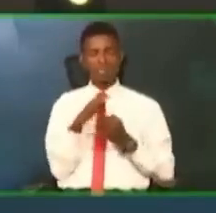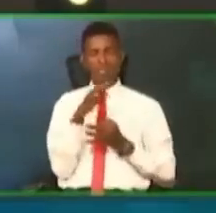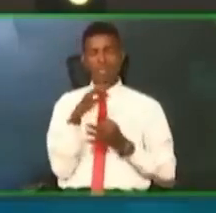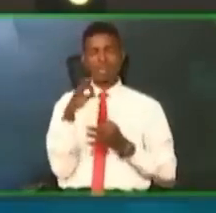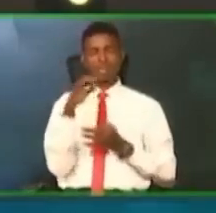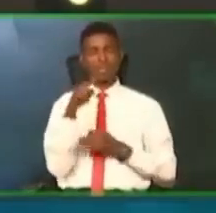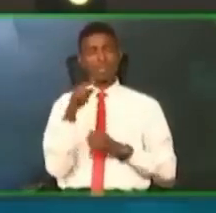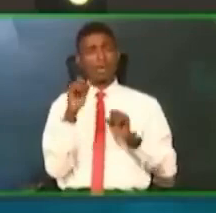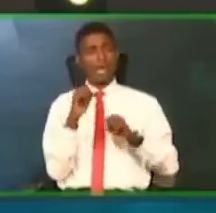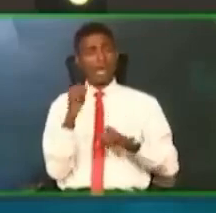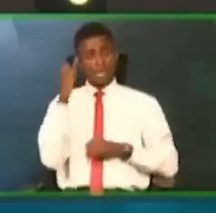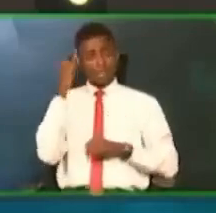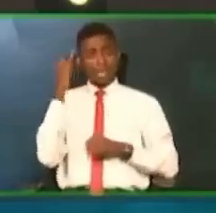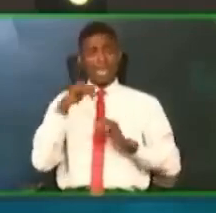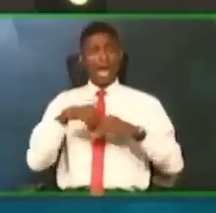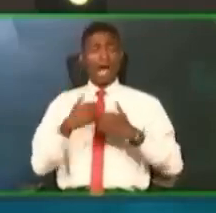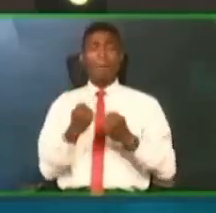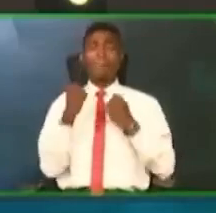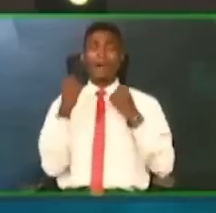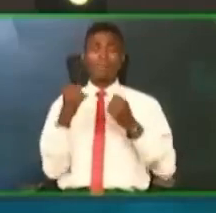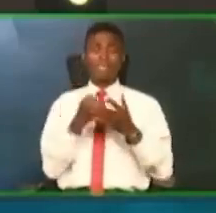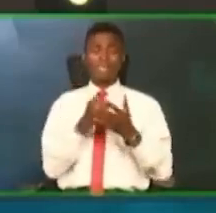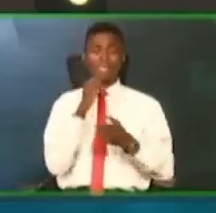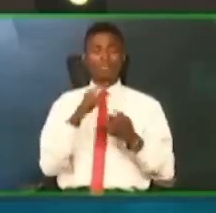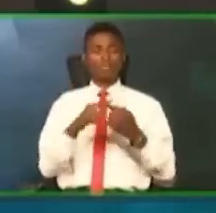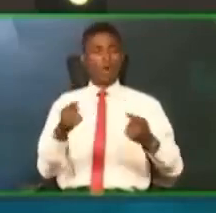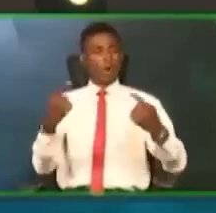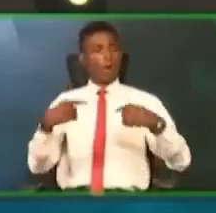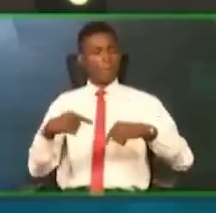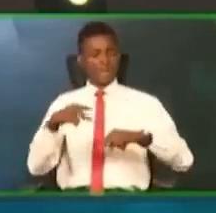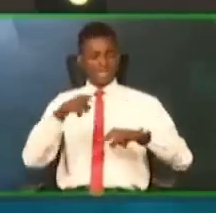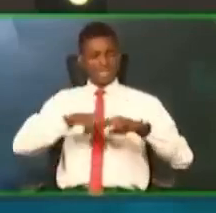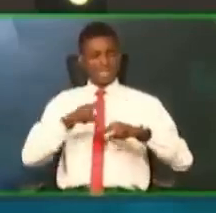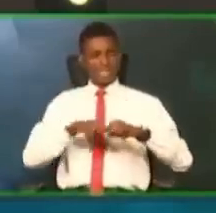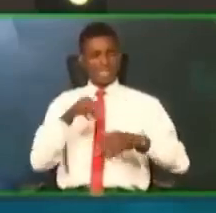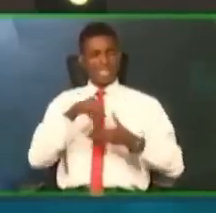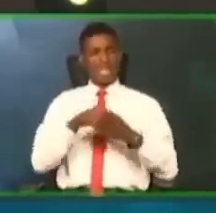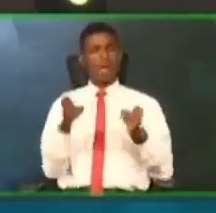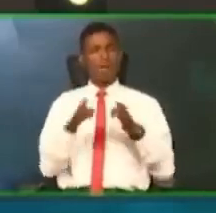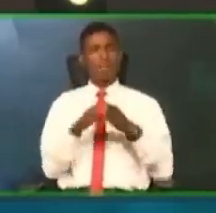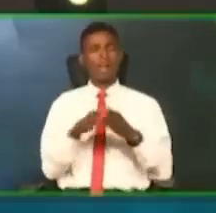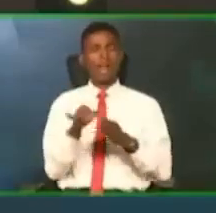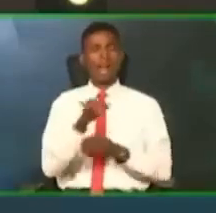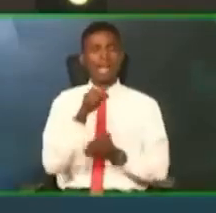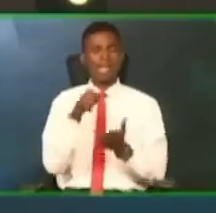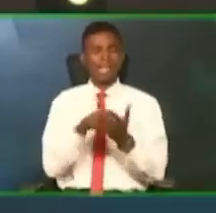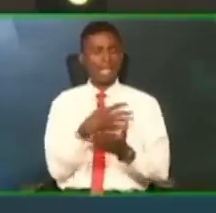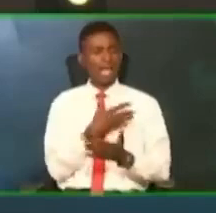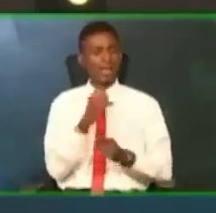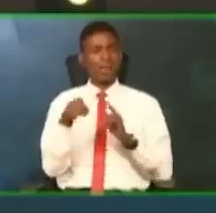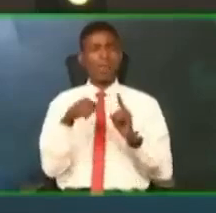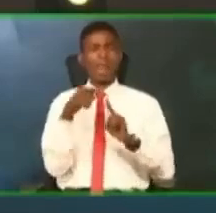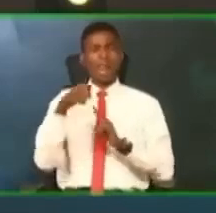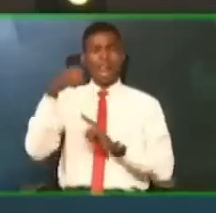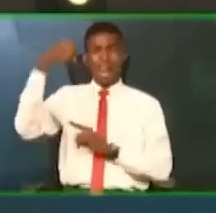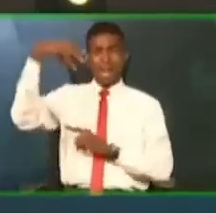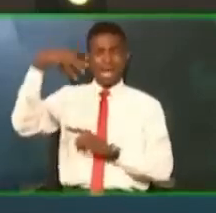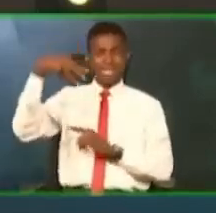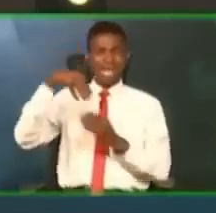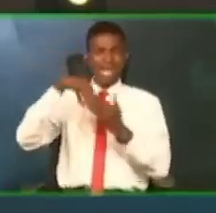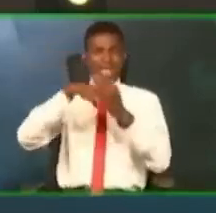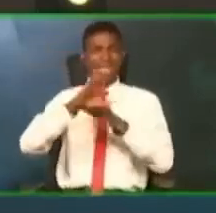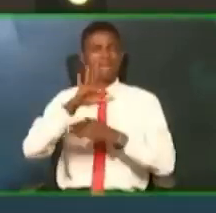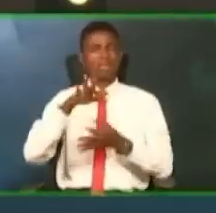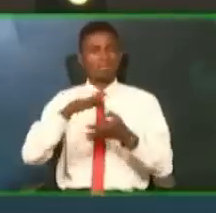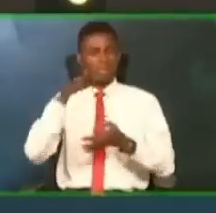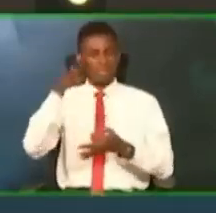You can imagine how powerful it is to come and sit in a conference like this, and in a moment light enters your spirit. For some of you, by reason of what you